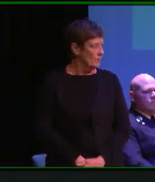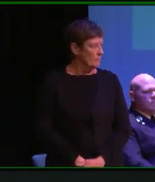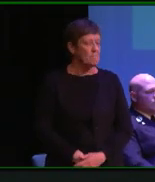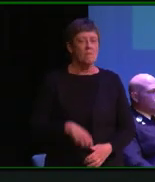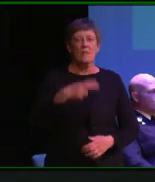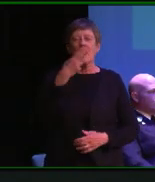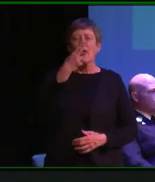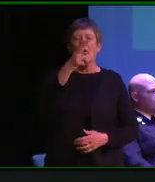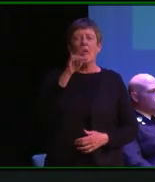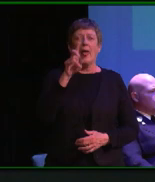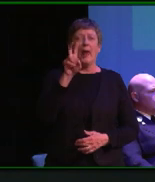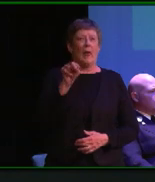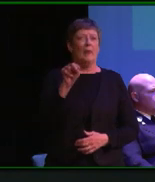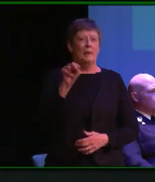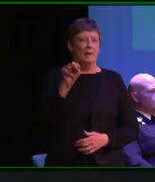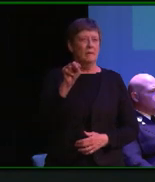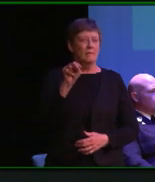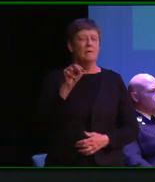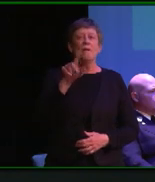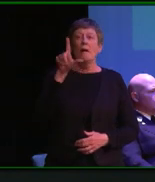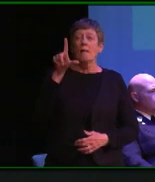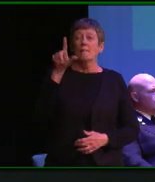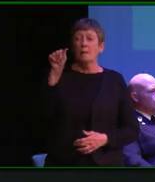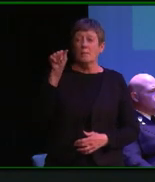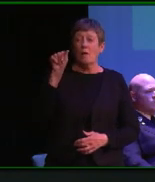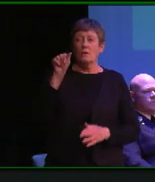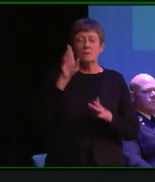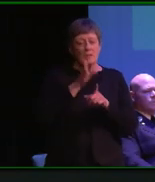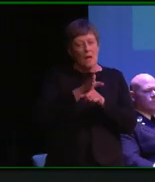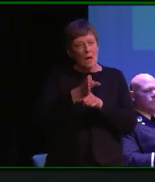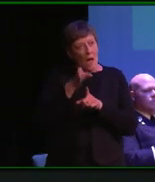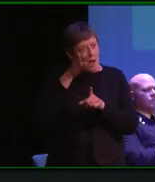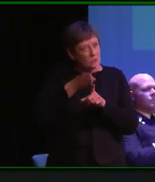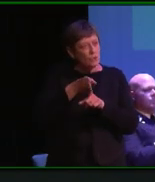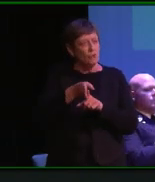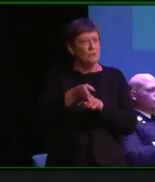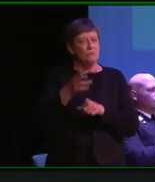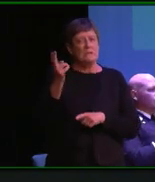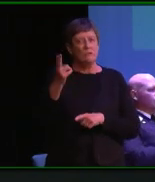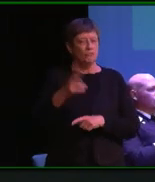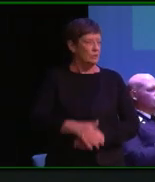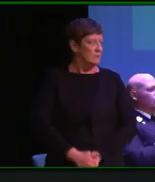Hayden Miles Caton, Liberal Arts Concentration History Transfer.